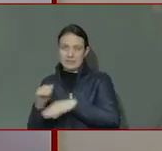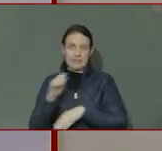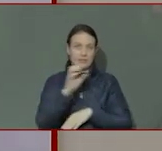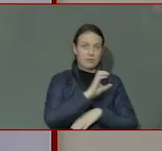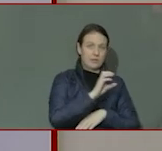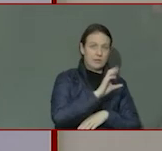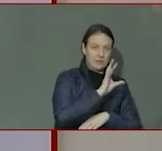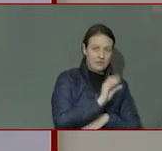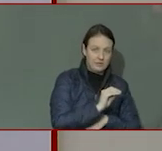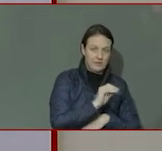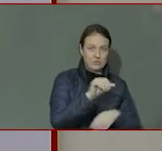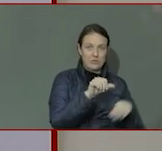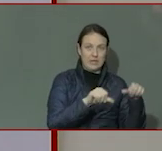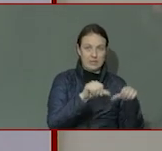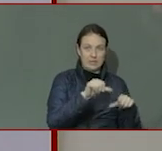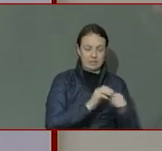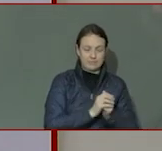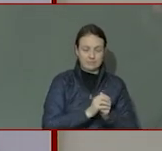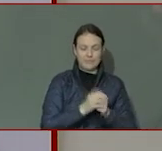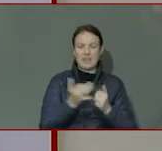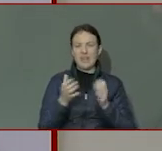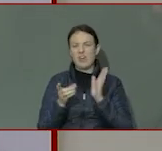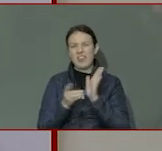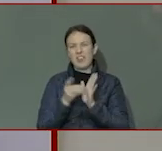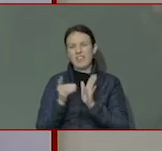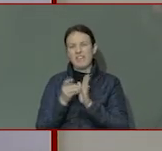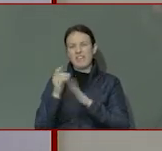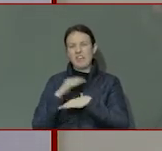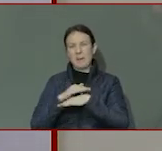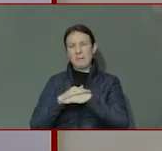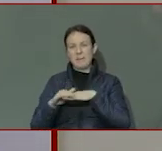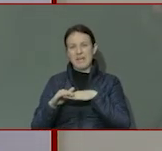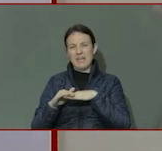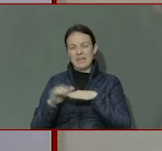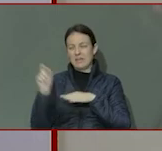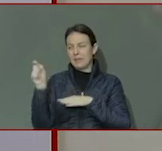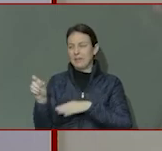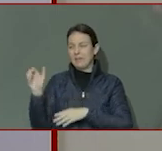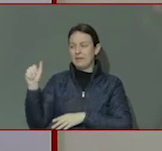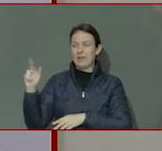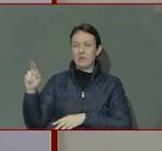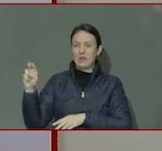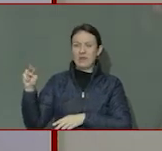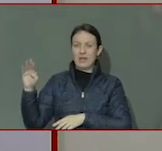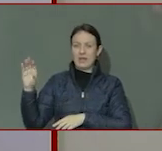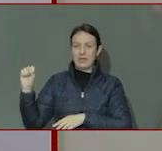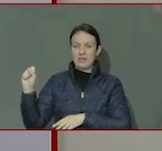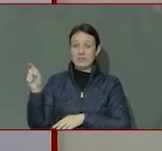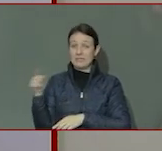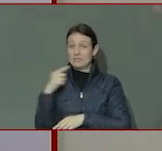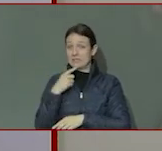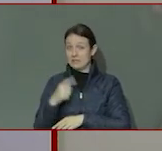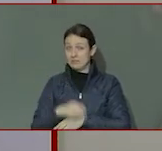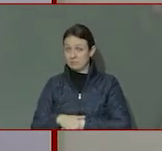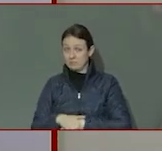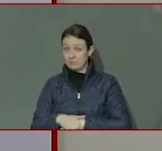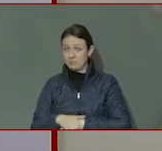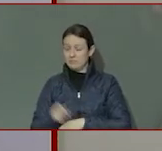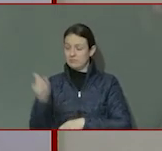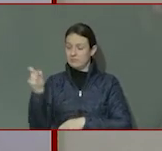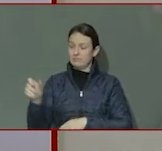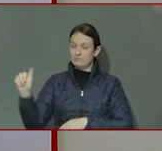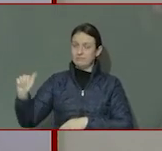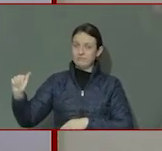acid. Define a base according to the Arrhenius theory. So according to